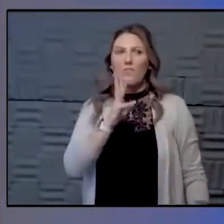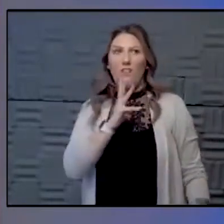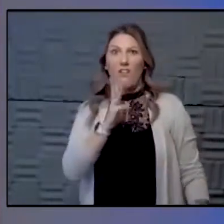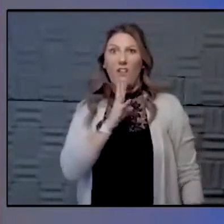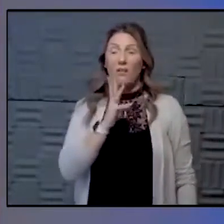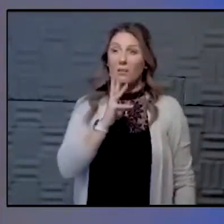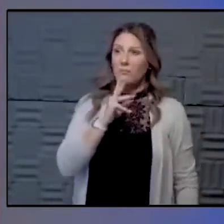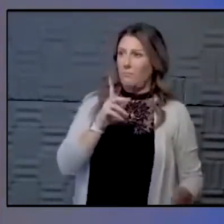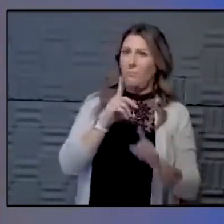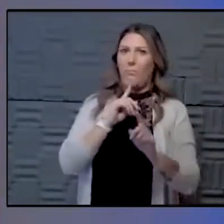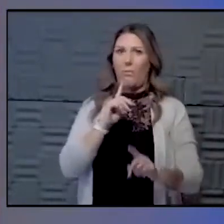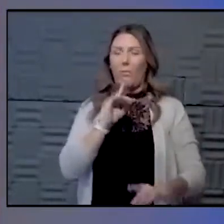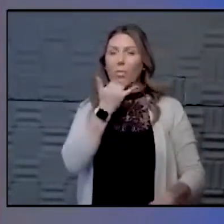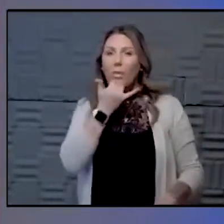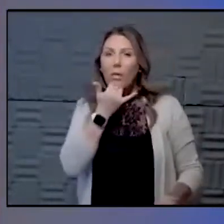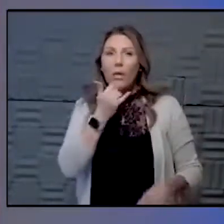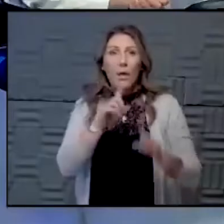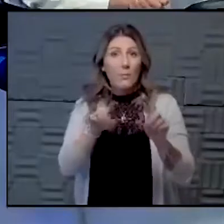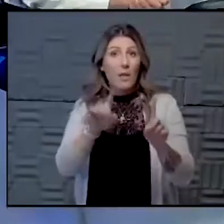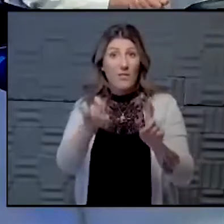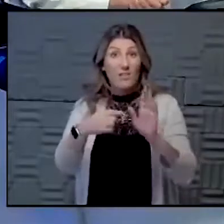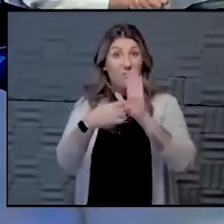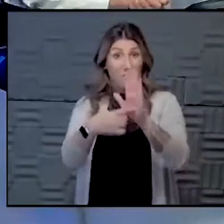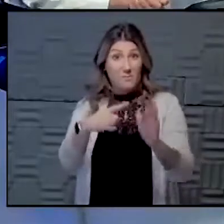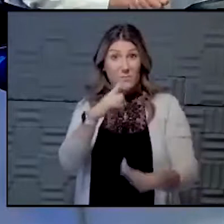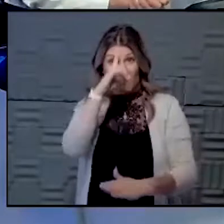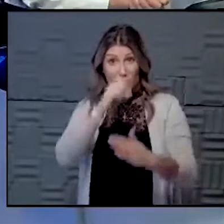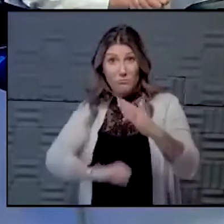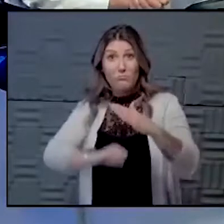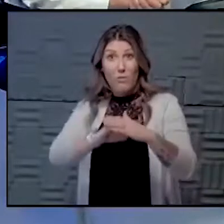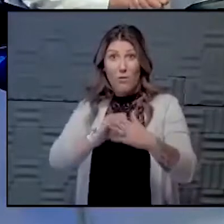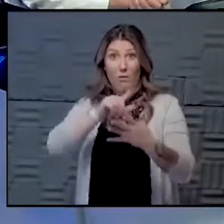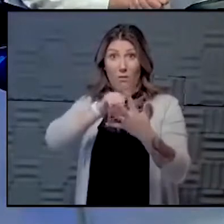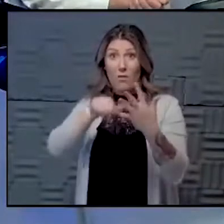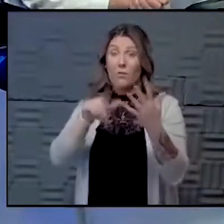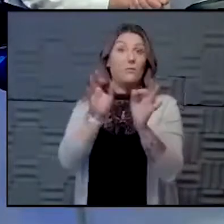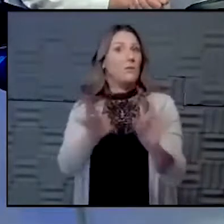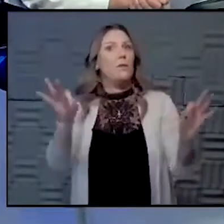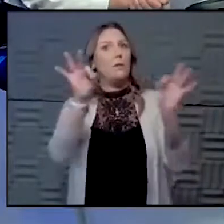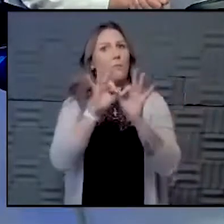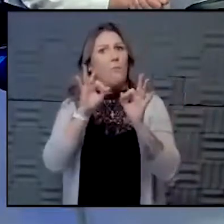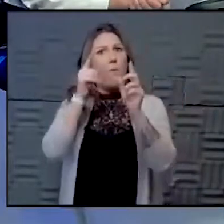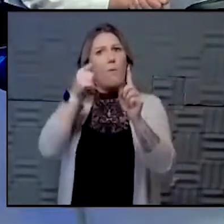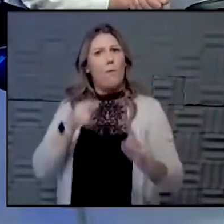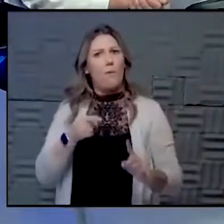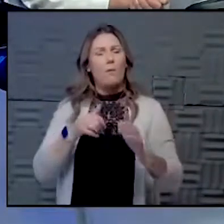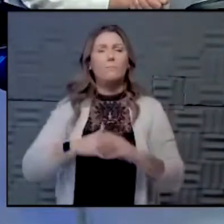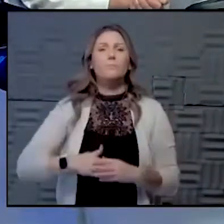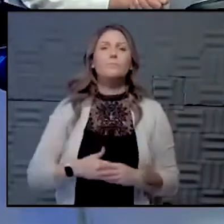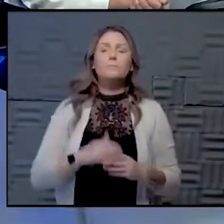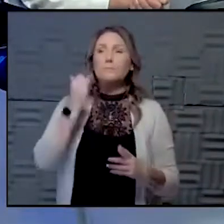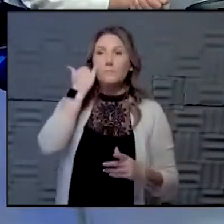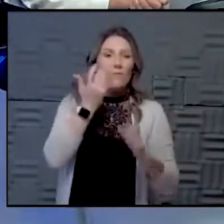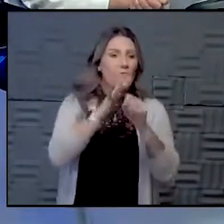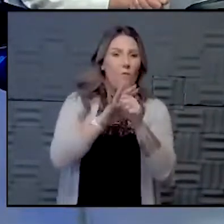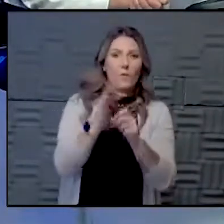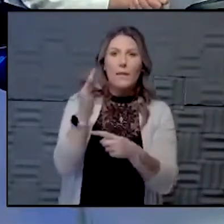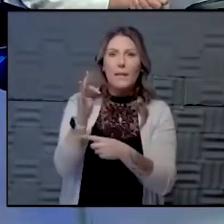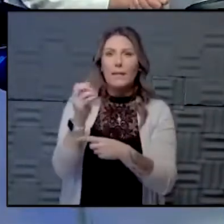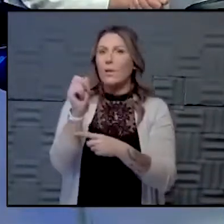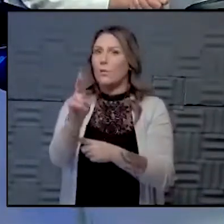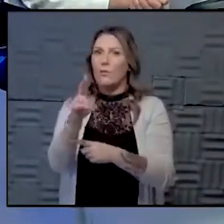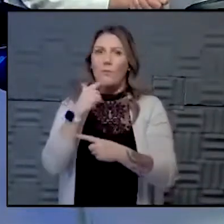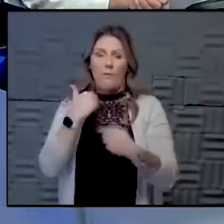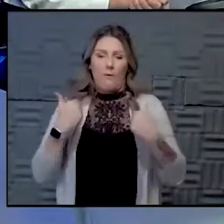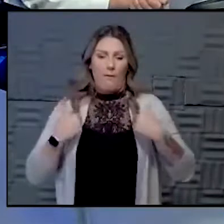think that that's a stroke, but indeed it is. Yeah, okay. So those are really important points. And whether it's COVID-19 or it's just you've had